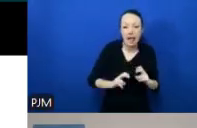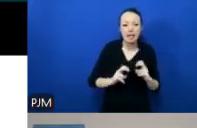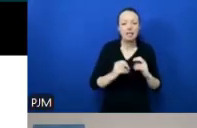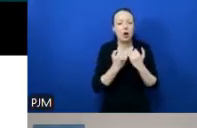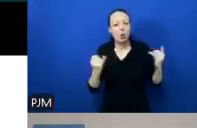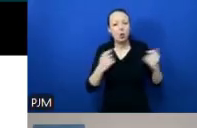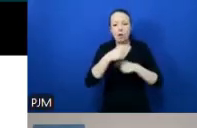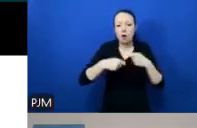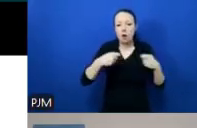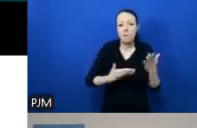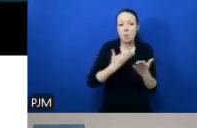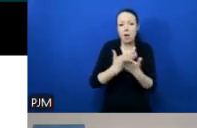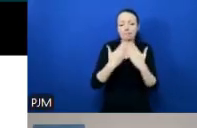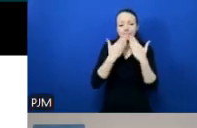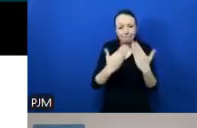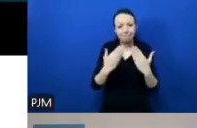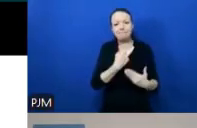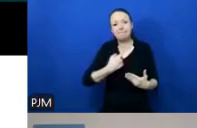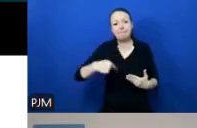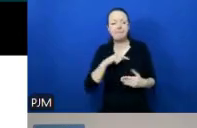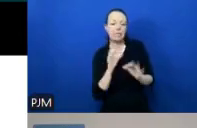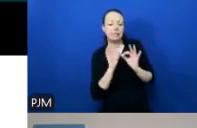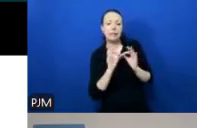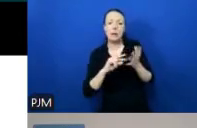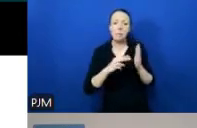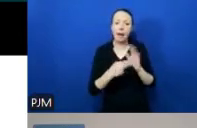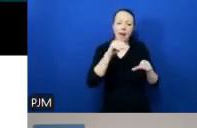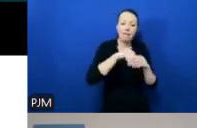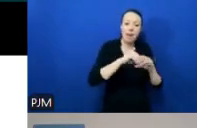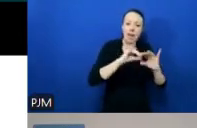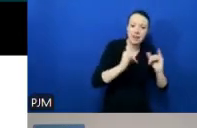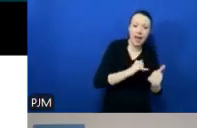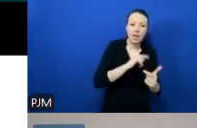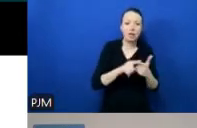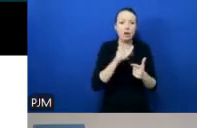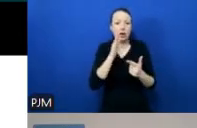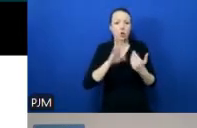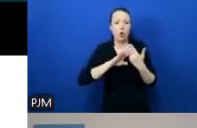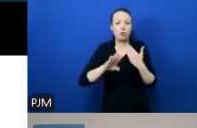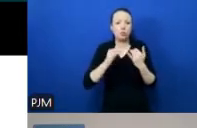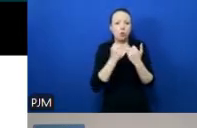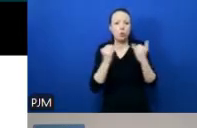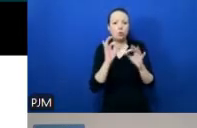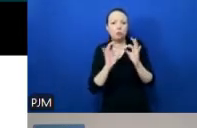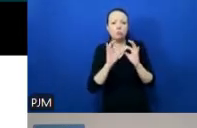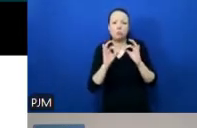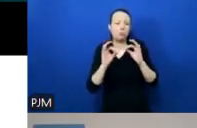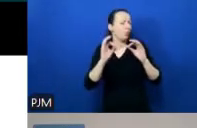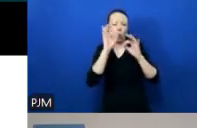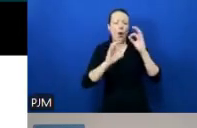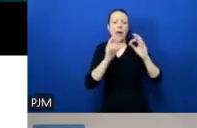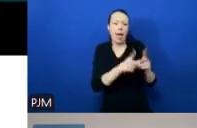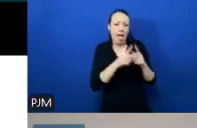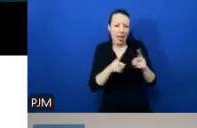solutions allowed us to define the scope of the investment project. We undertook the necessary